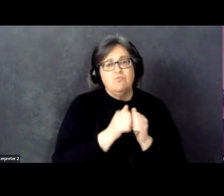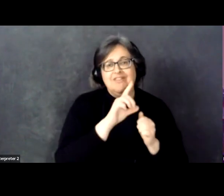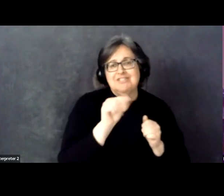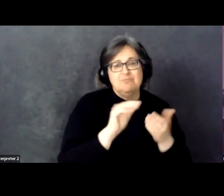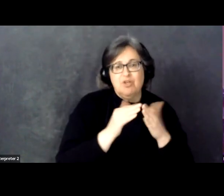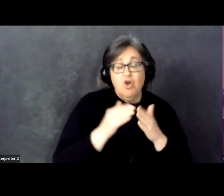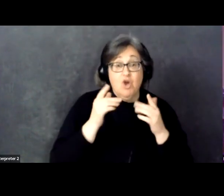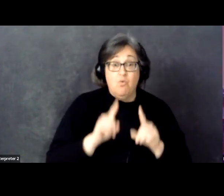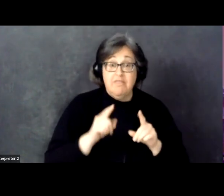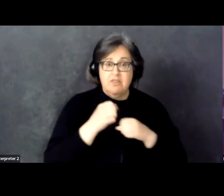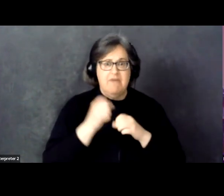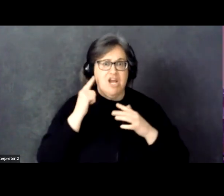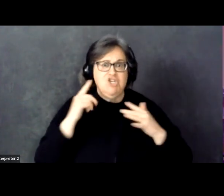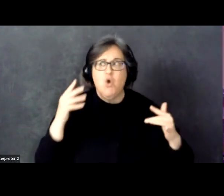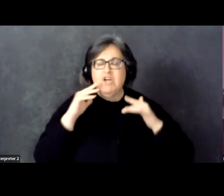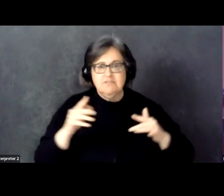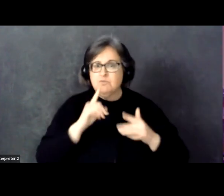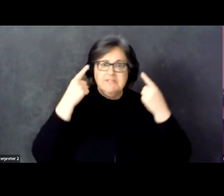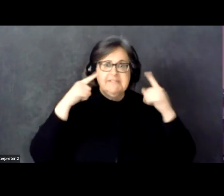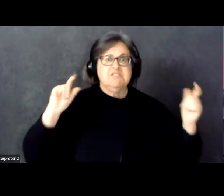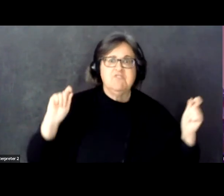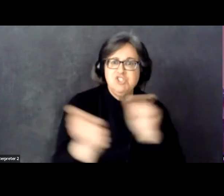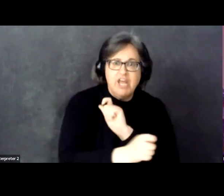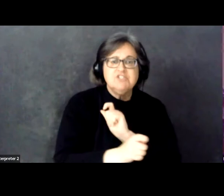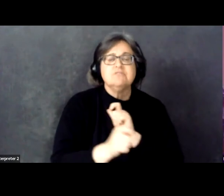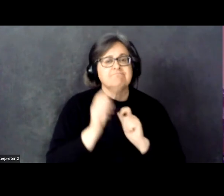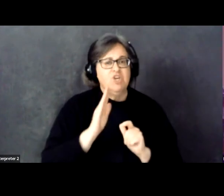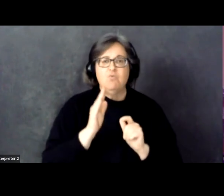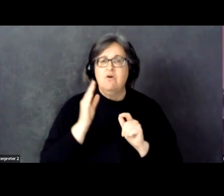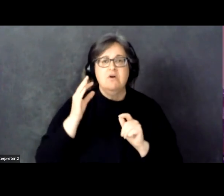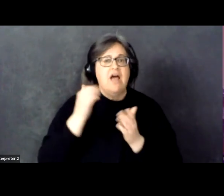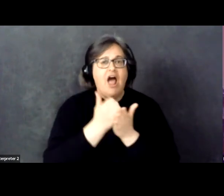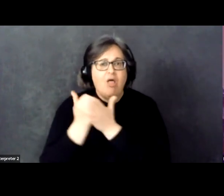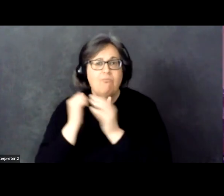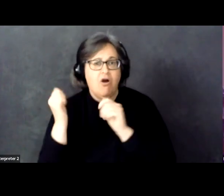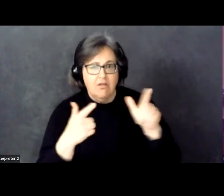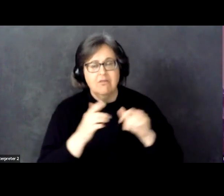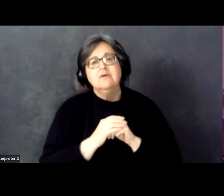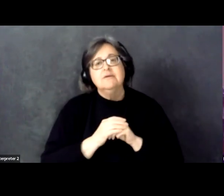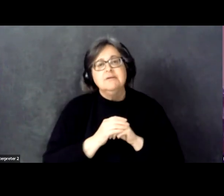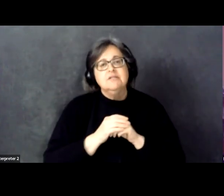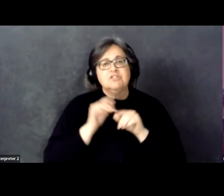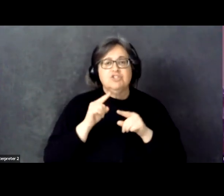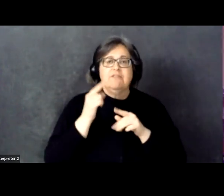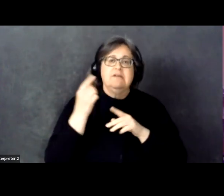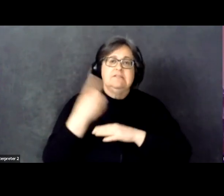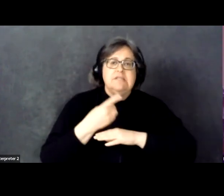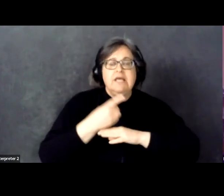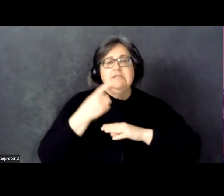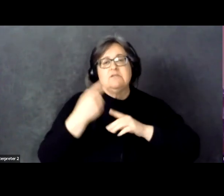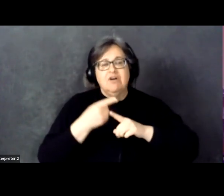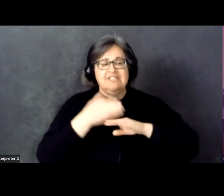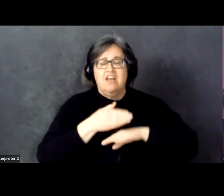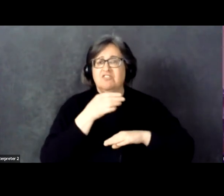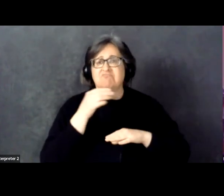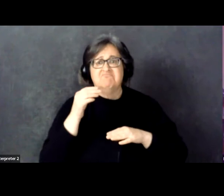community. When they make noise and they're successful in change, it benefits everyone. In the days and the months after Stefan's murder,